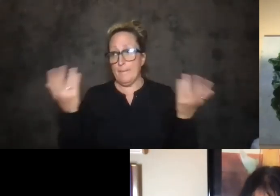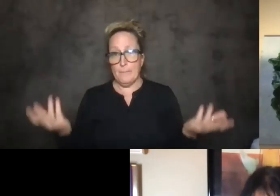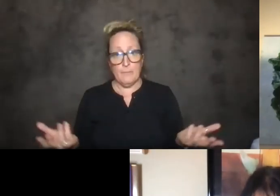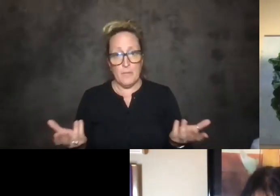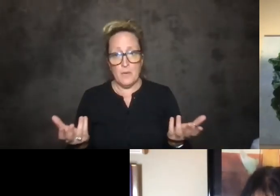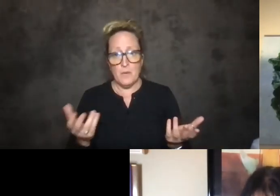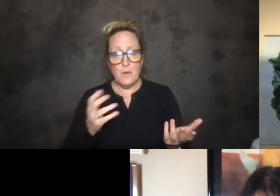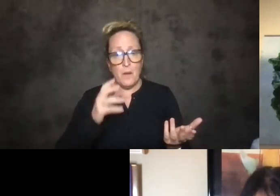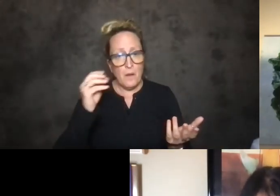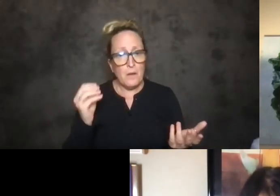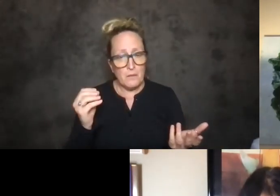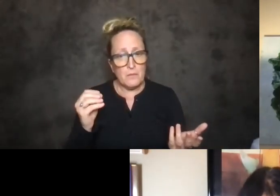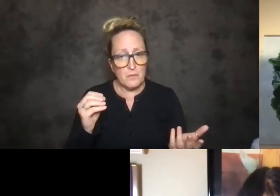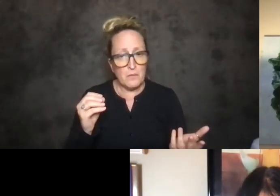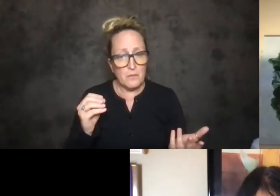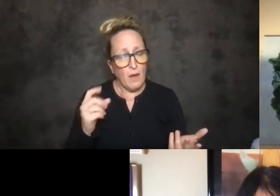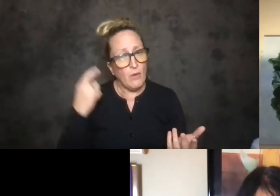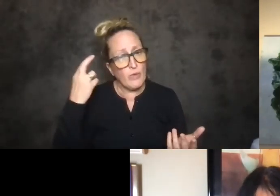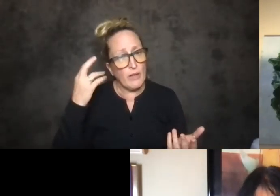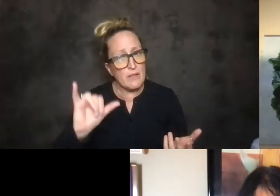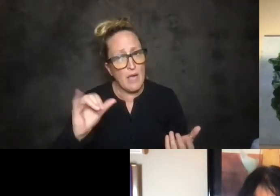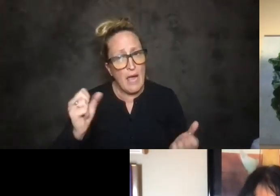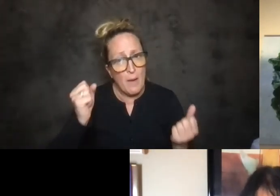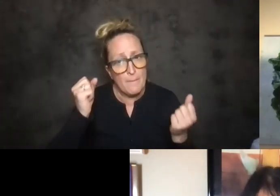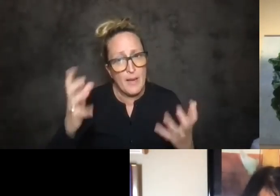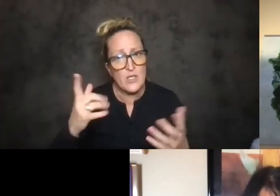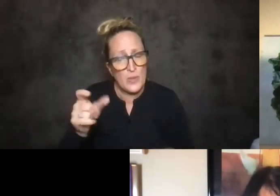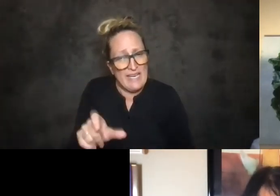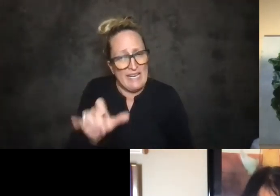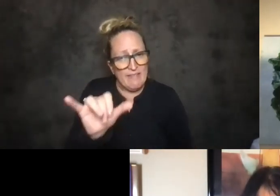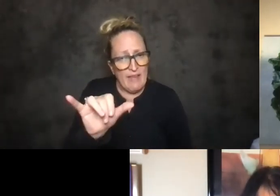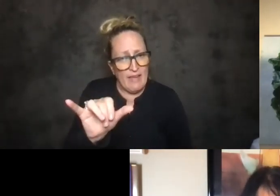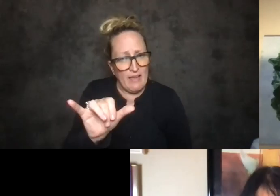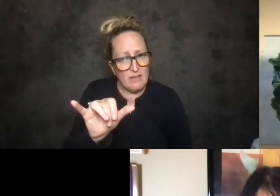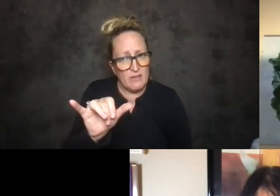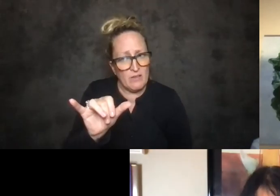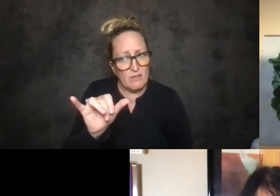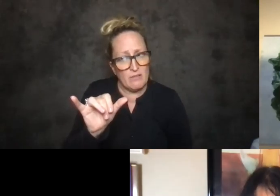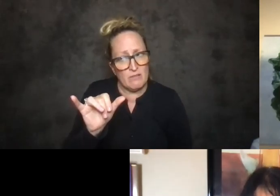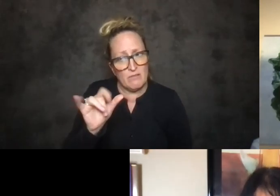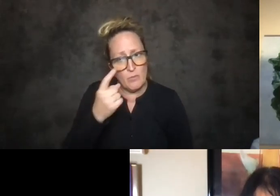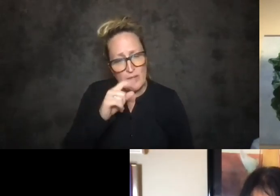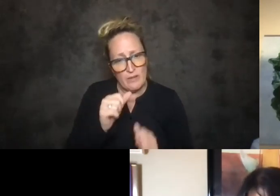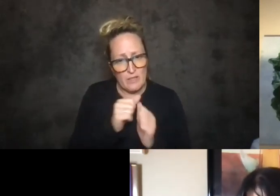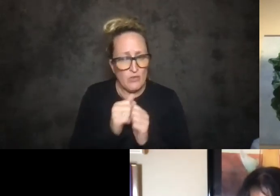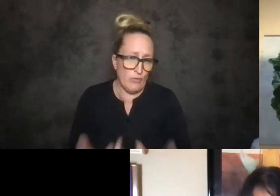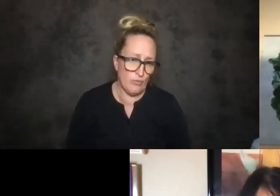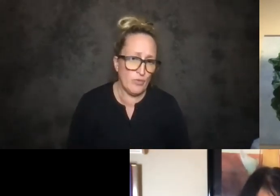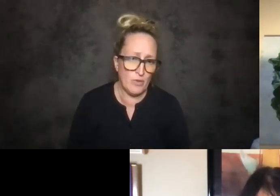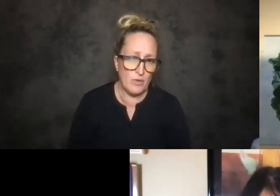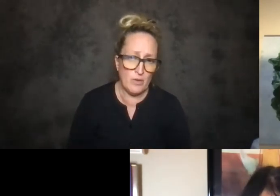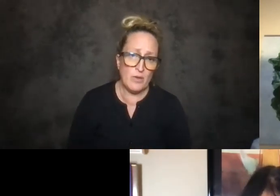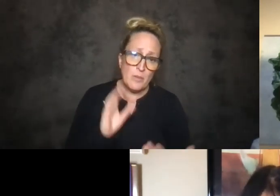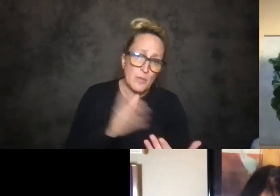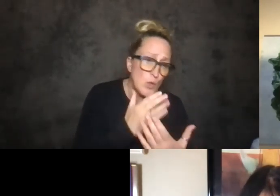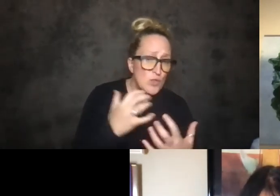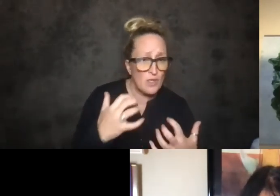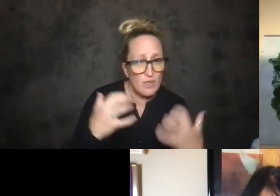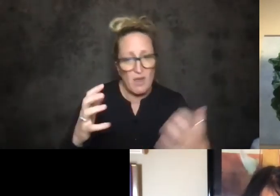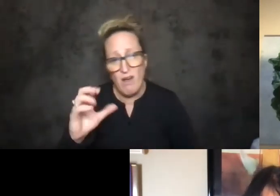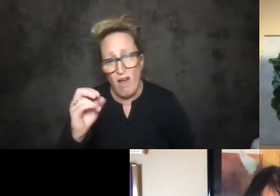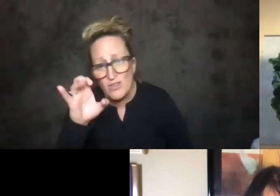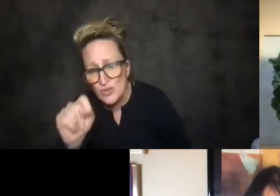And I realize how much we need that with each other. You know, music concerts, the